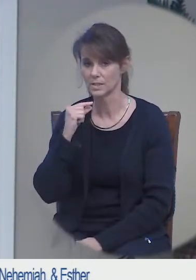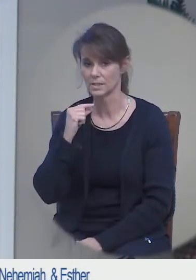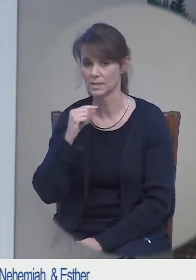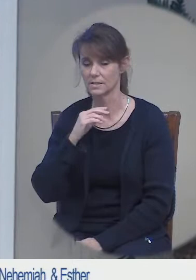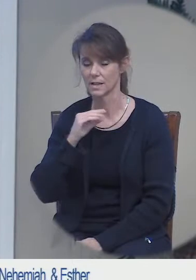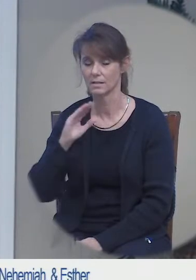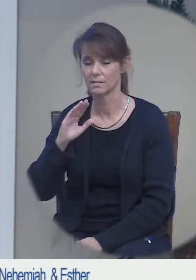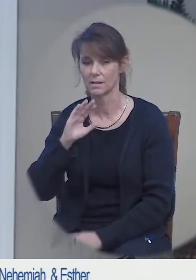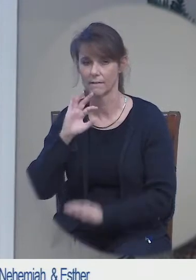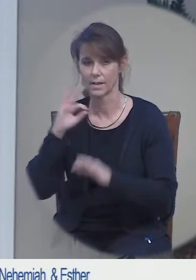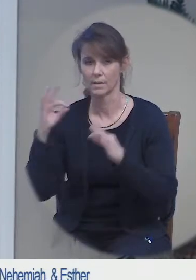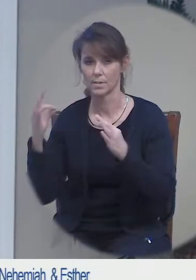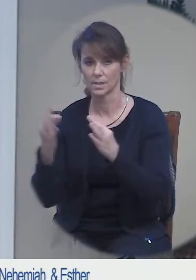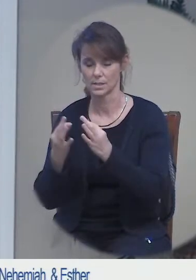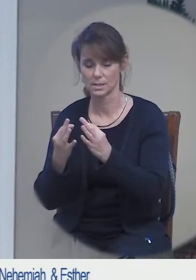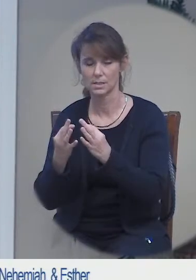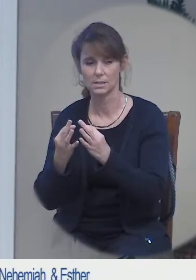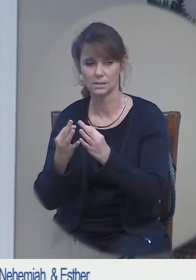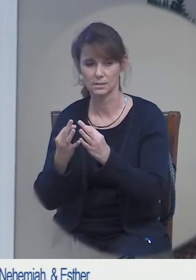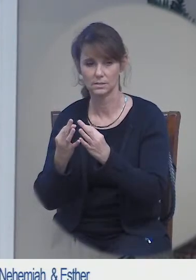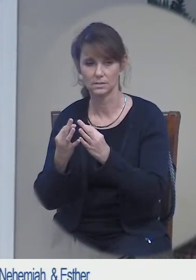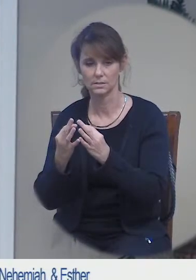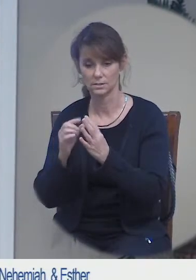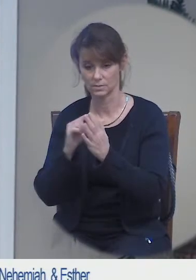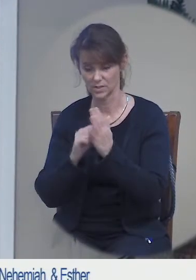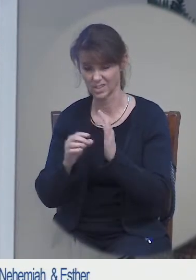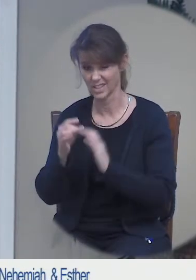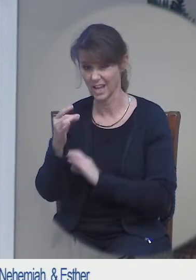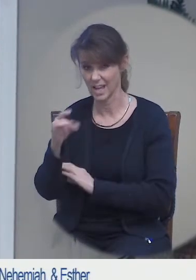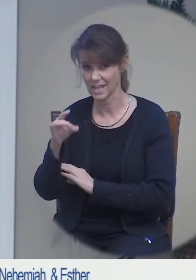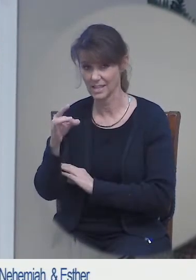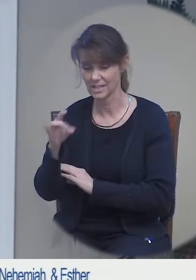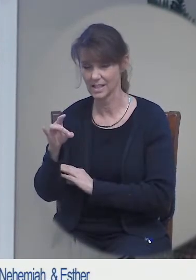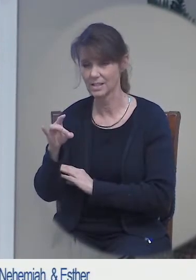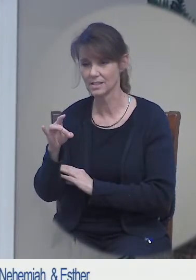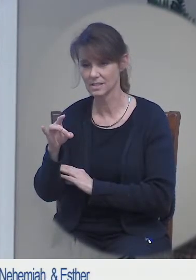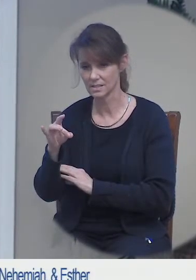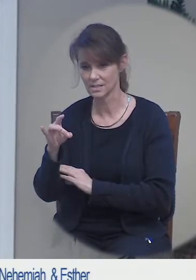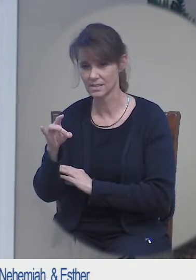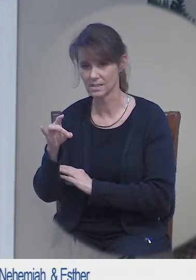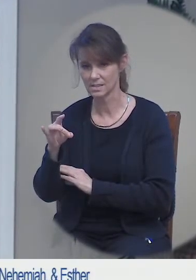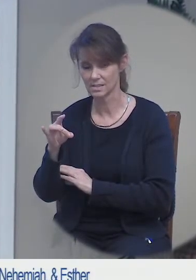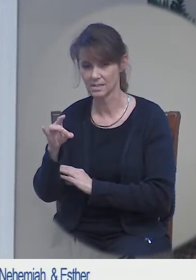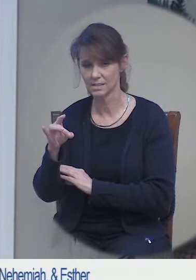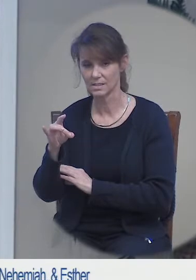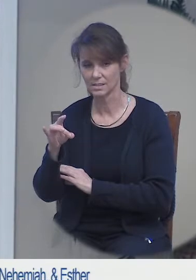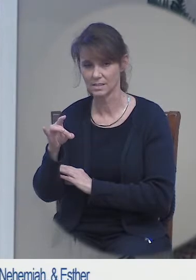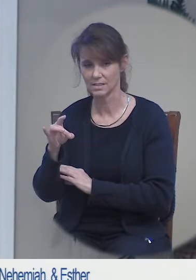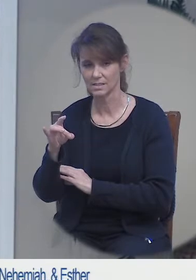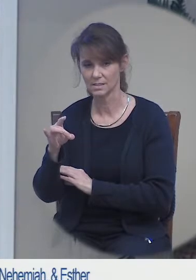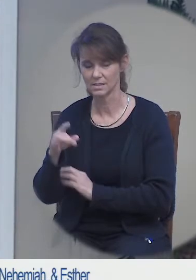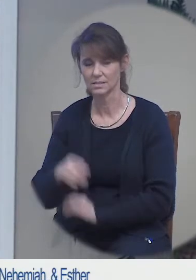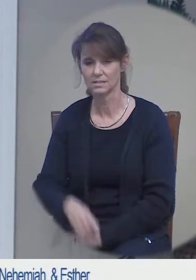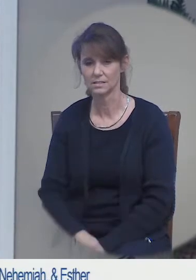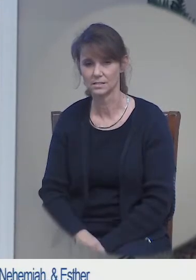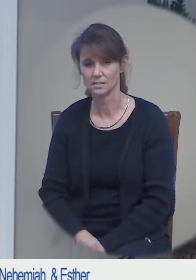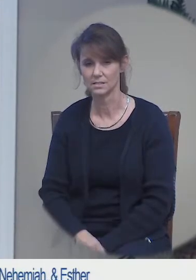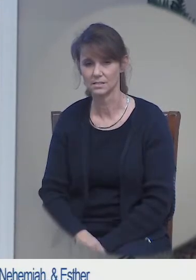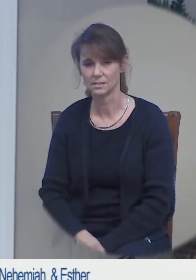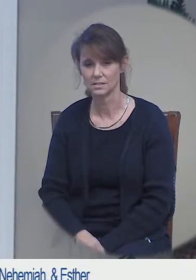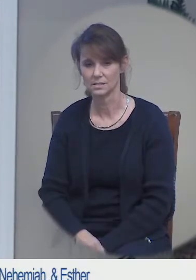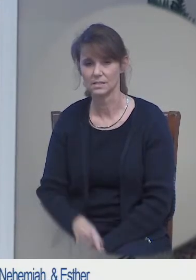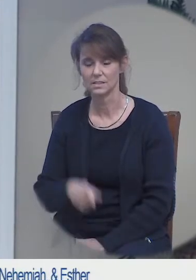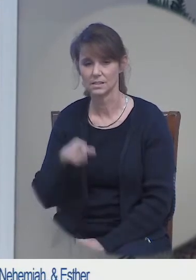verse 18, it says that Tobiah, many in Judah were bound by oath to him. They